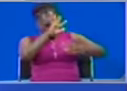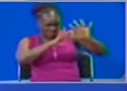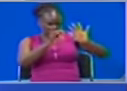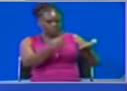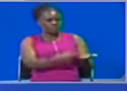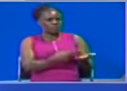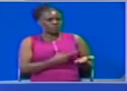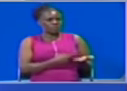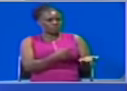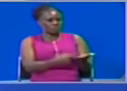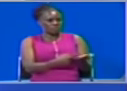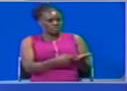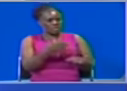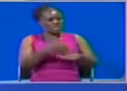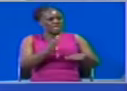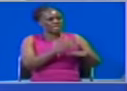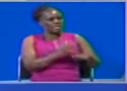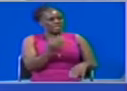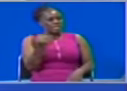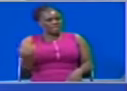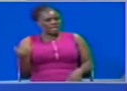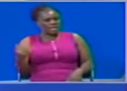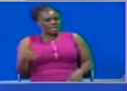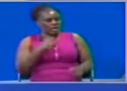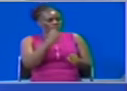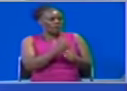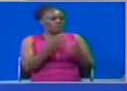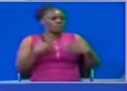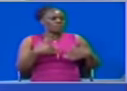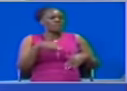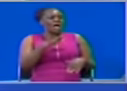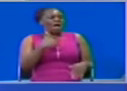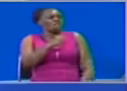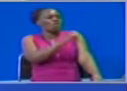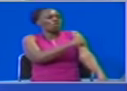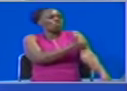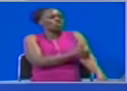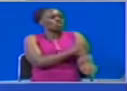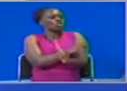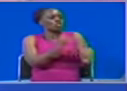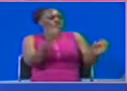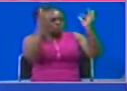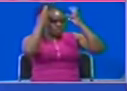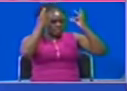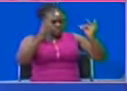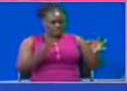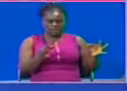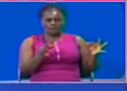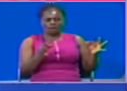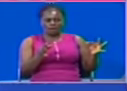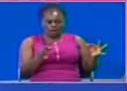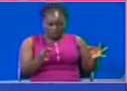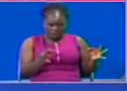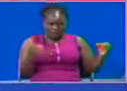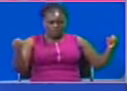negotiations, sending junior staff members from the ministry who had no authority to make any decisions, was classically